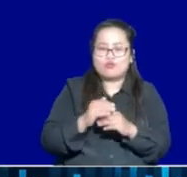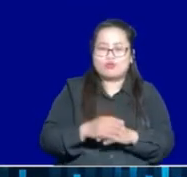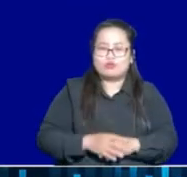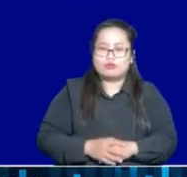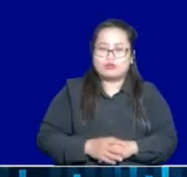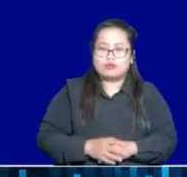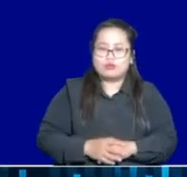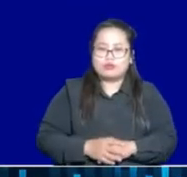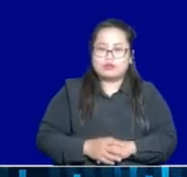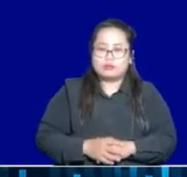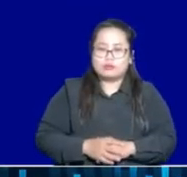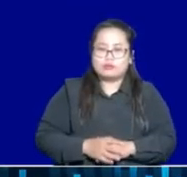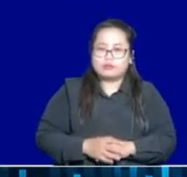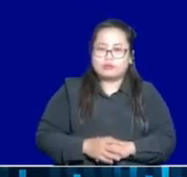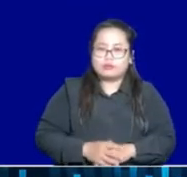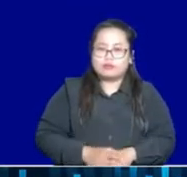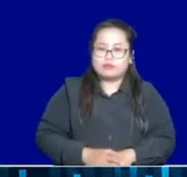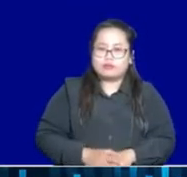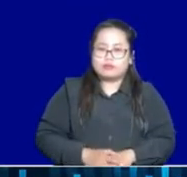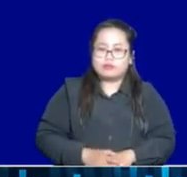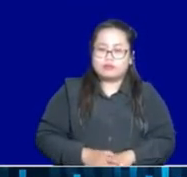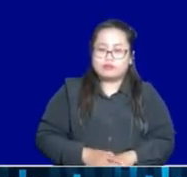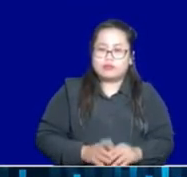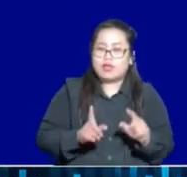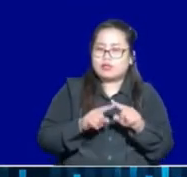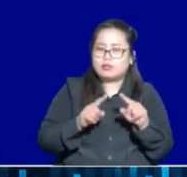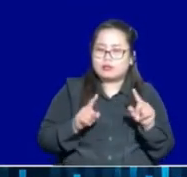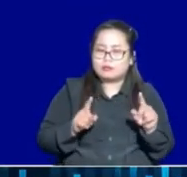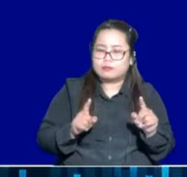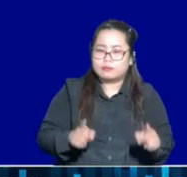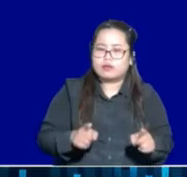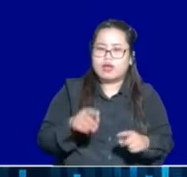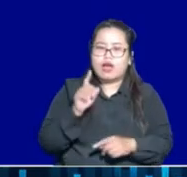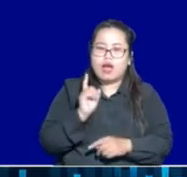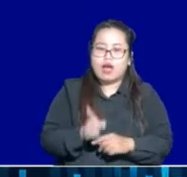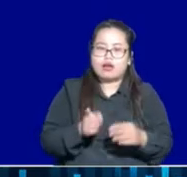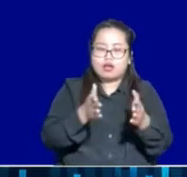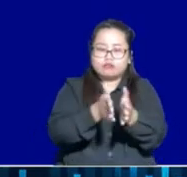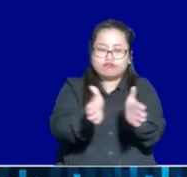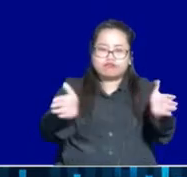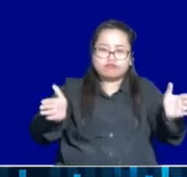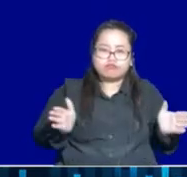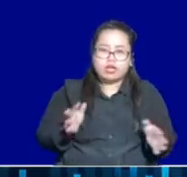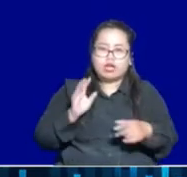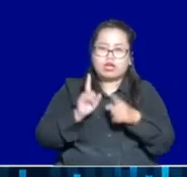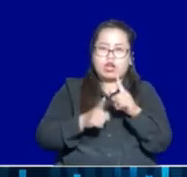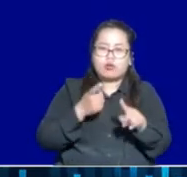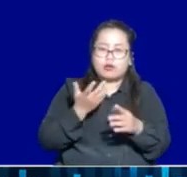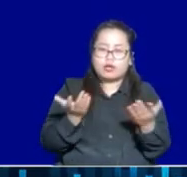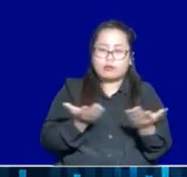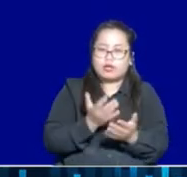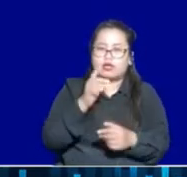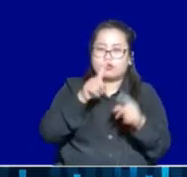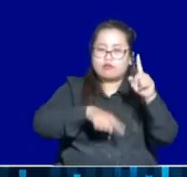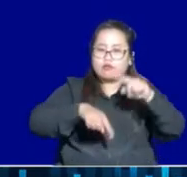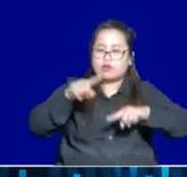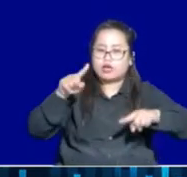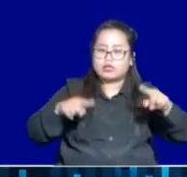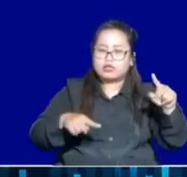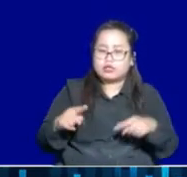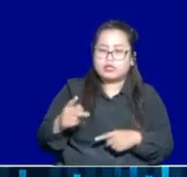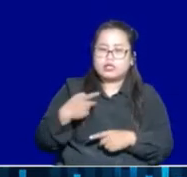a massive diversification of the export basket. You see that it was all crude materials, fuels, and food